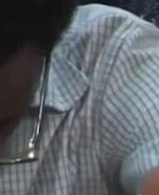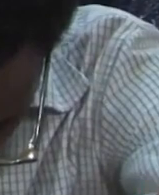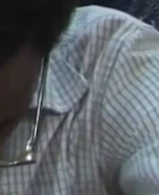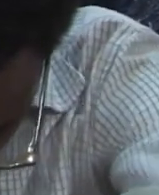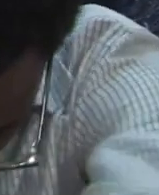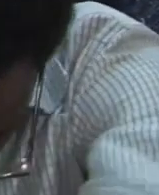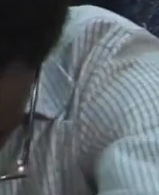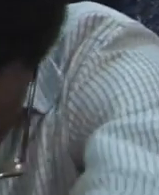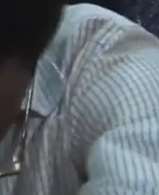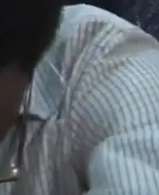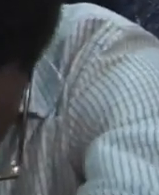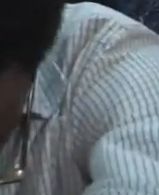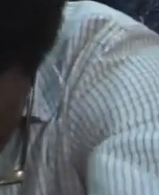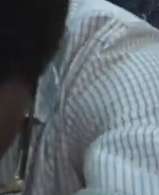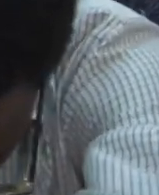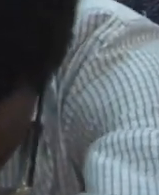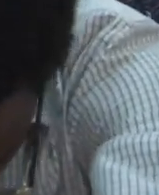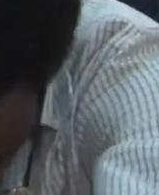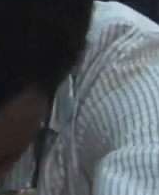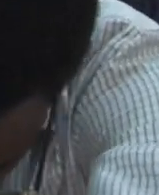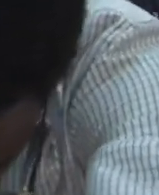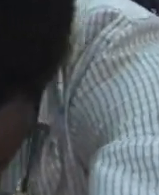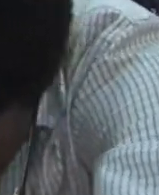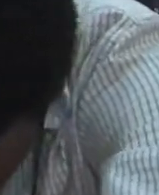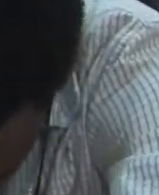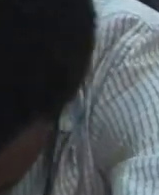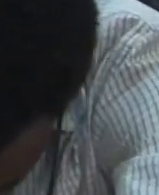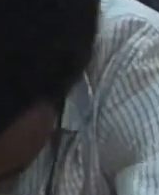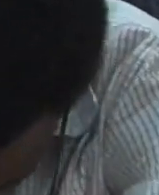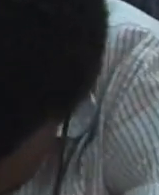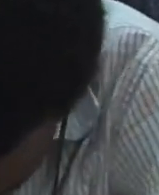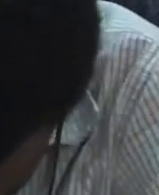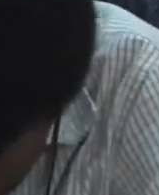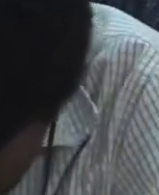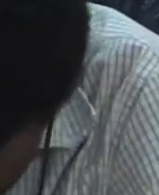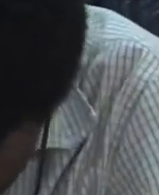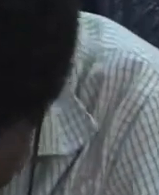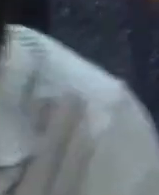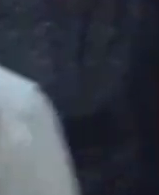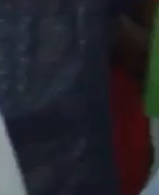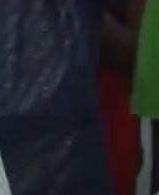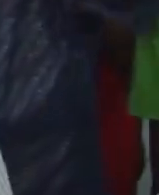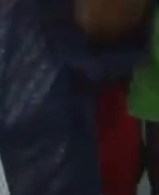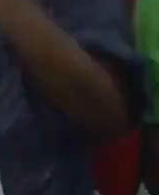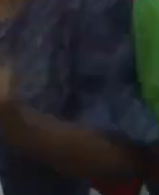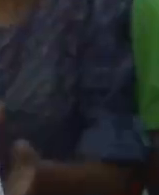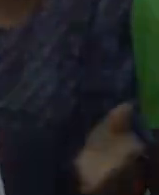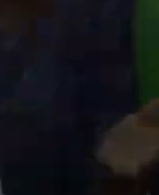pronouncement of the prophecy in Jesus' name. Thank you and God bless you.